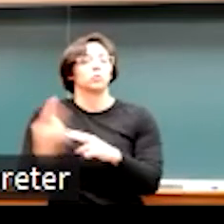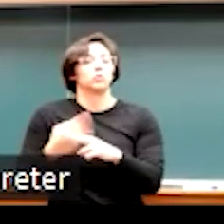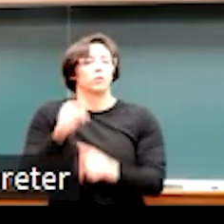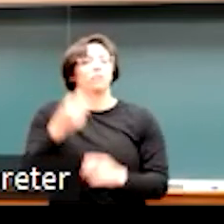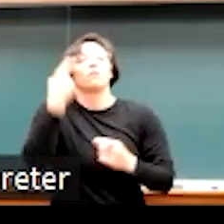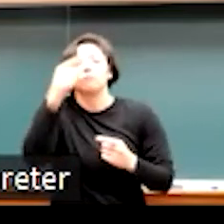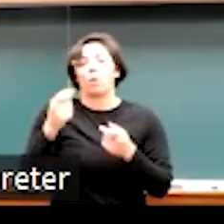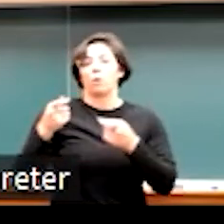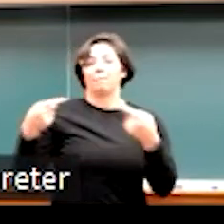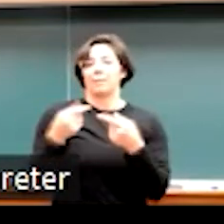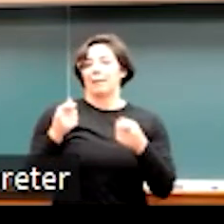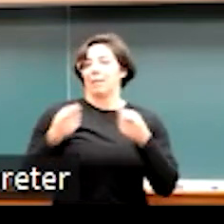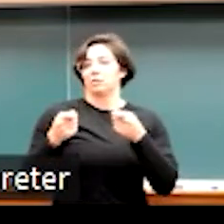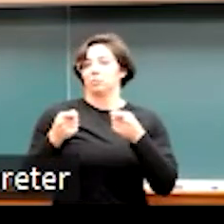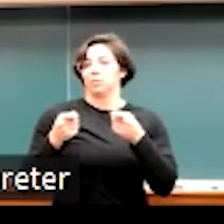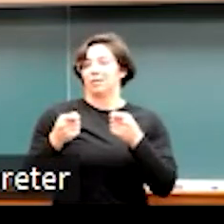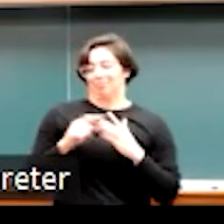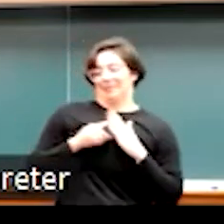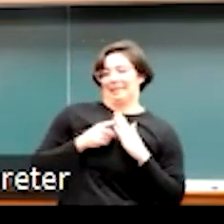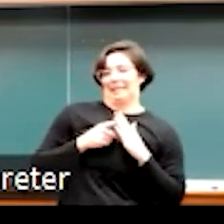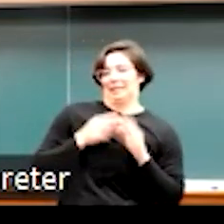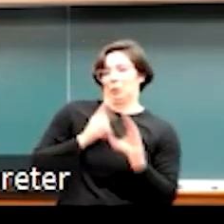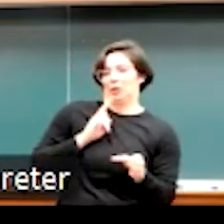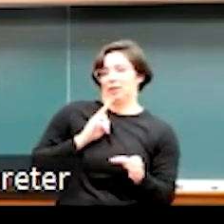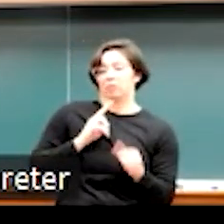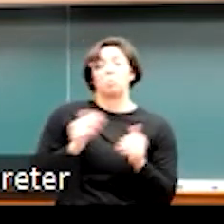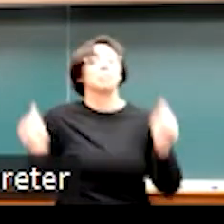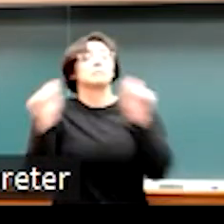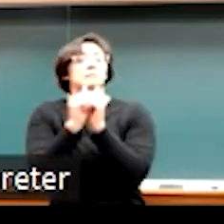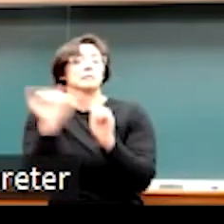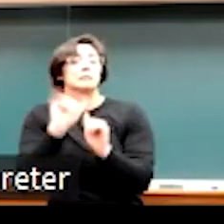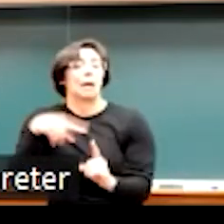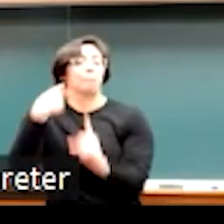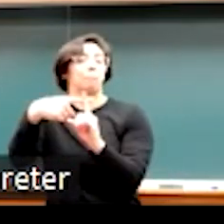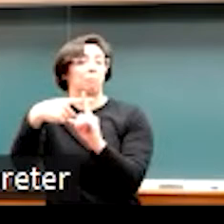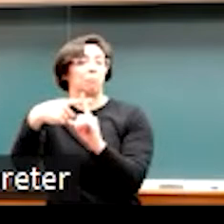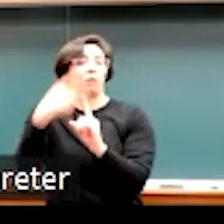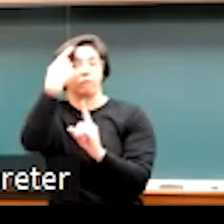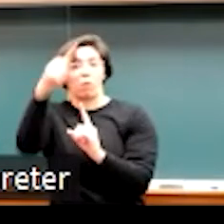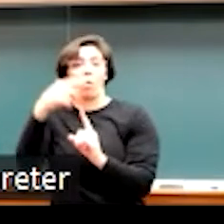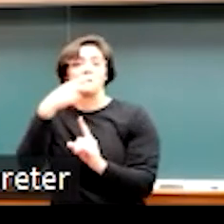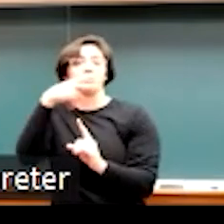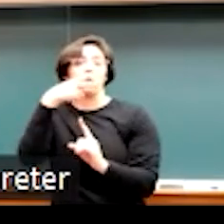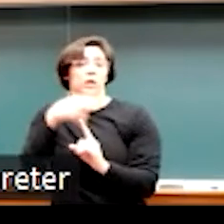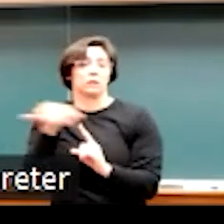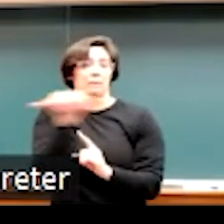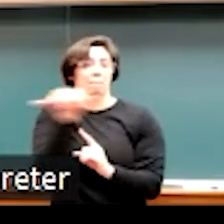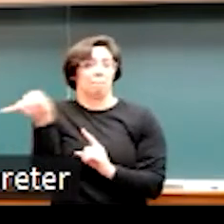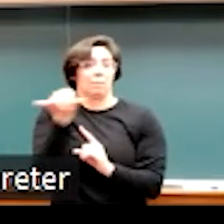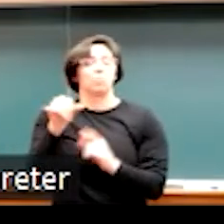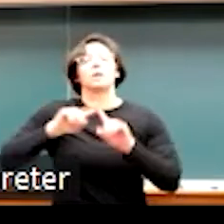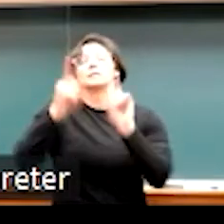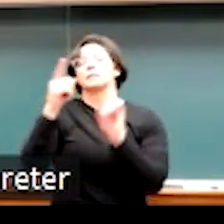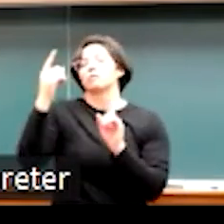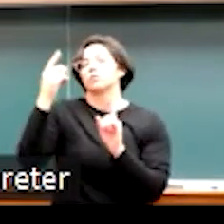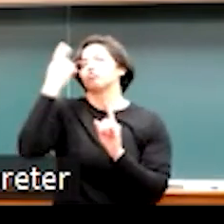this for pain management during the early stages of quitting, with the same benefits that you would get for smoking cessation, but with a different